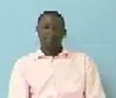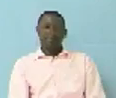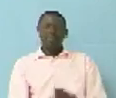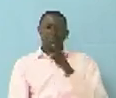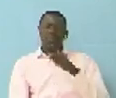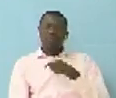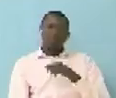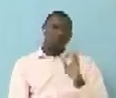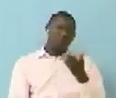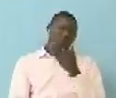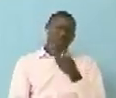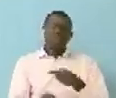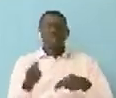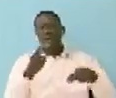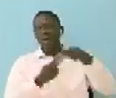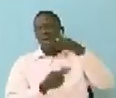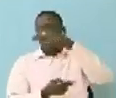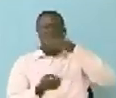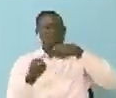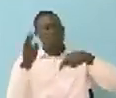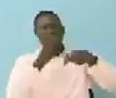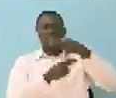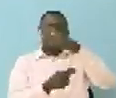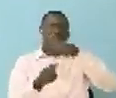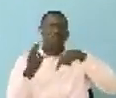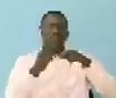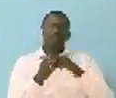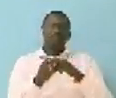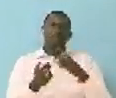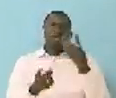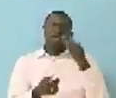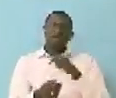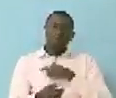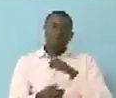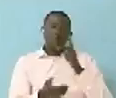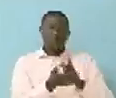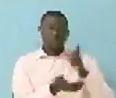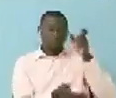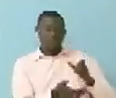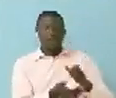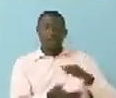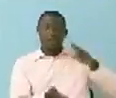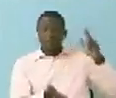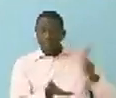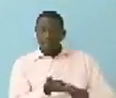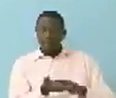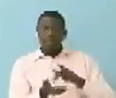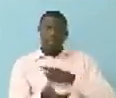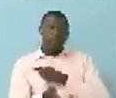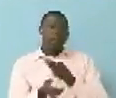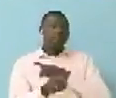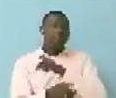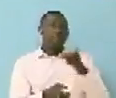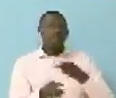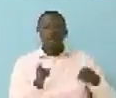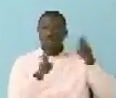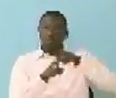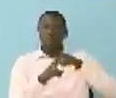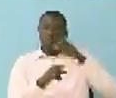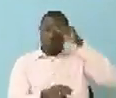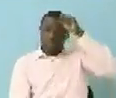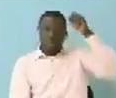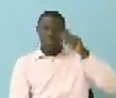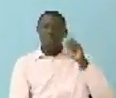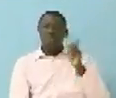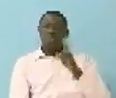and round. I am not going around. If the witnesses confirm that they reported the president, what confirmation do you need from me again? Tell